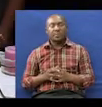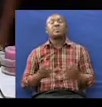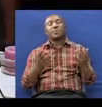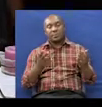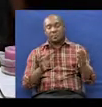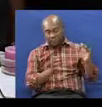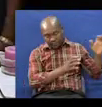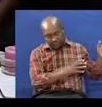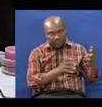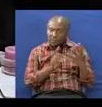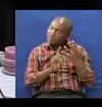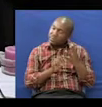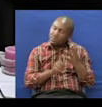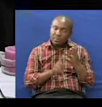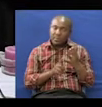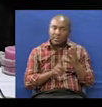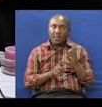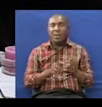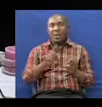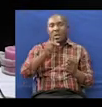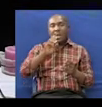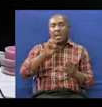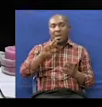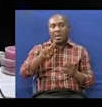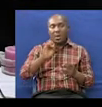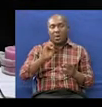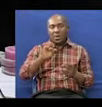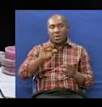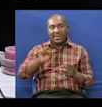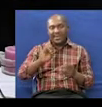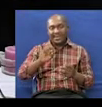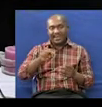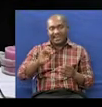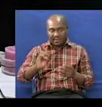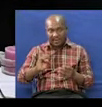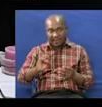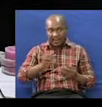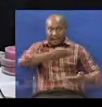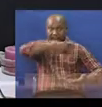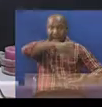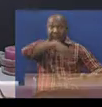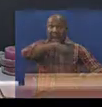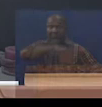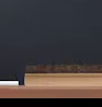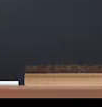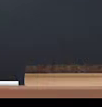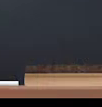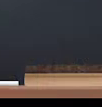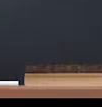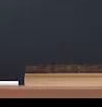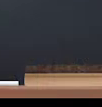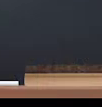Another is kerosene burner. When you say kerosene burner, it also uses